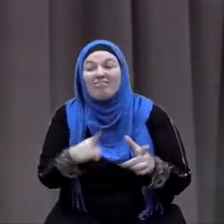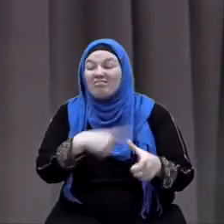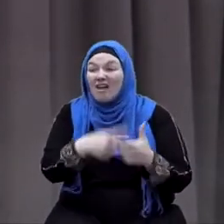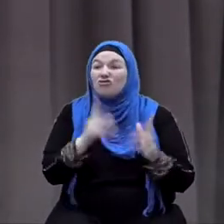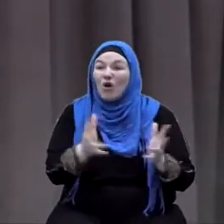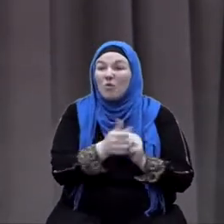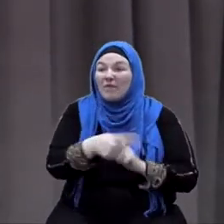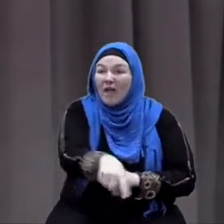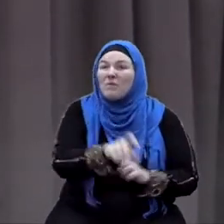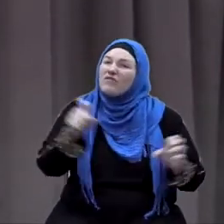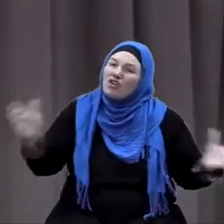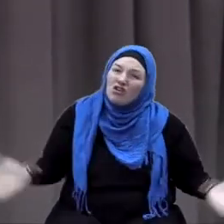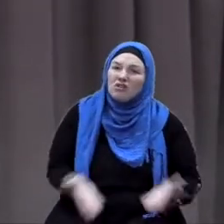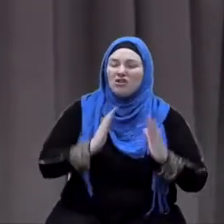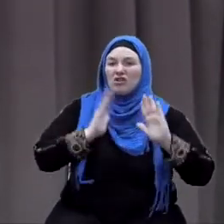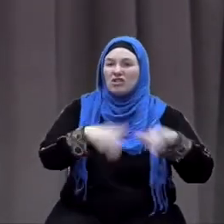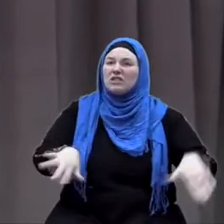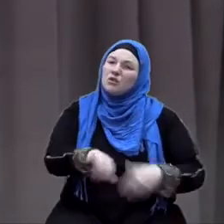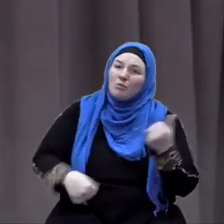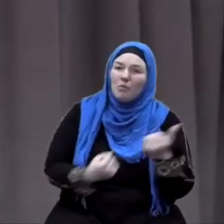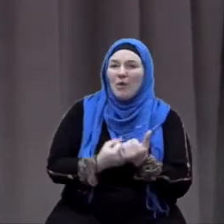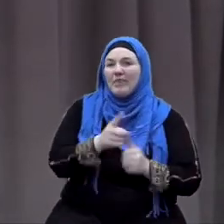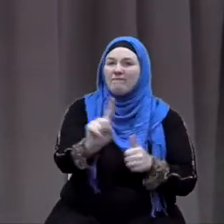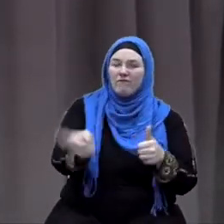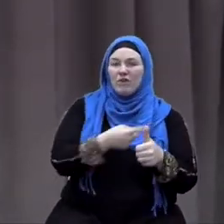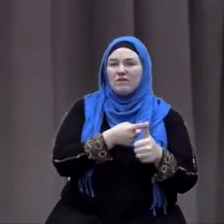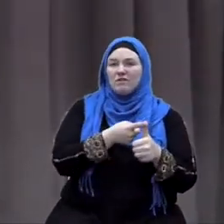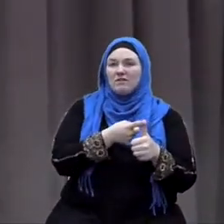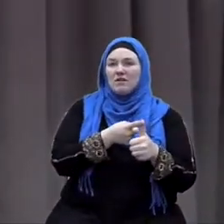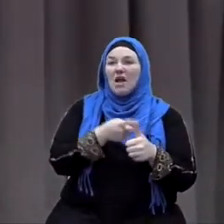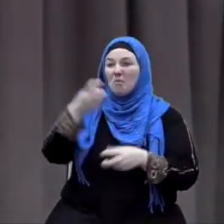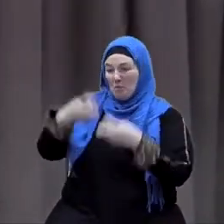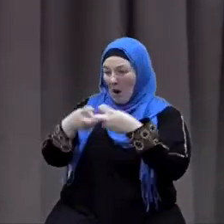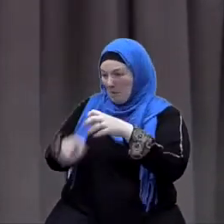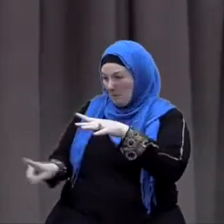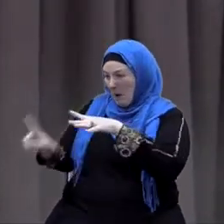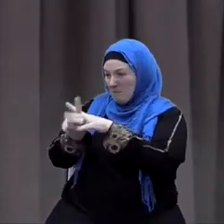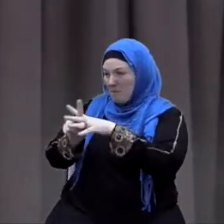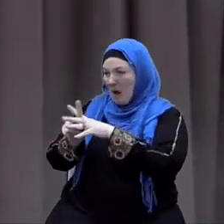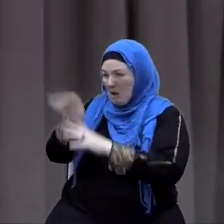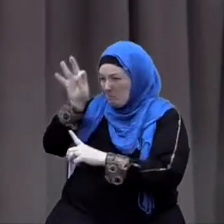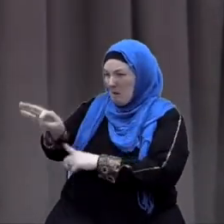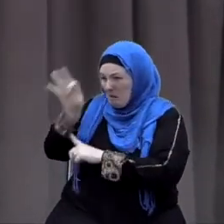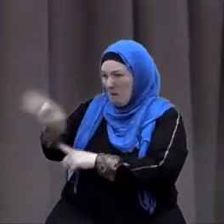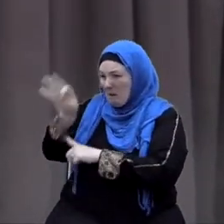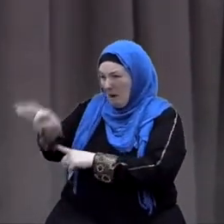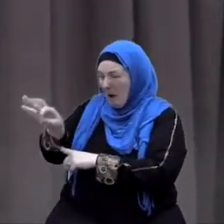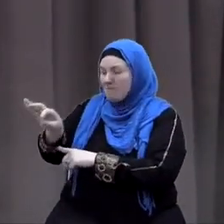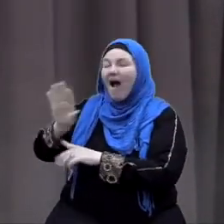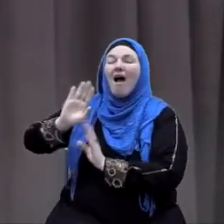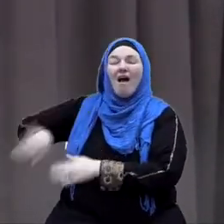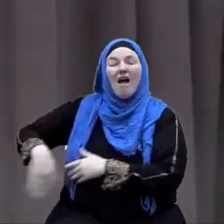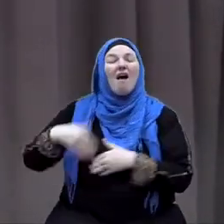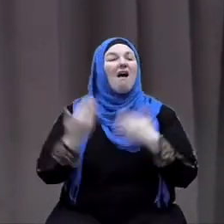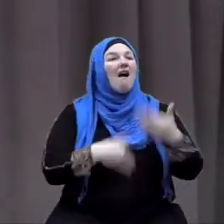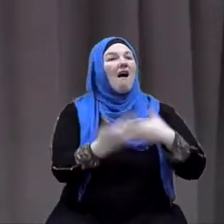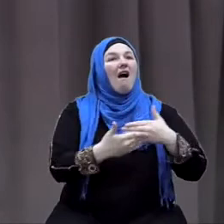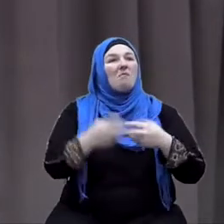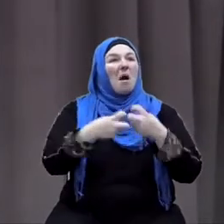them and encourage them and support them. So the Prophet sallallahu alaihi